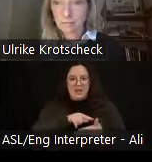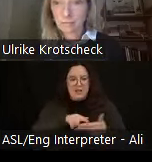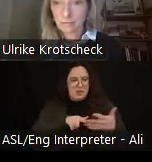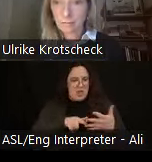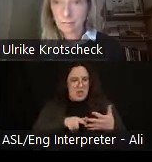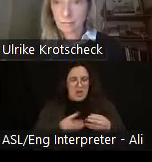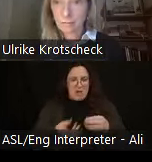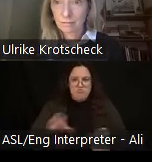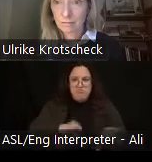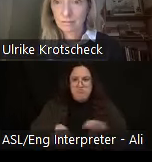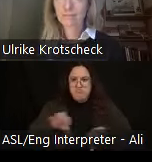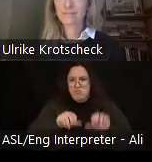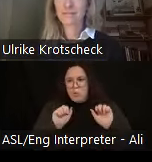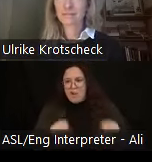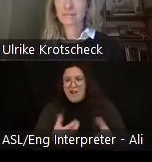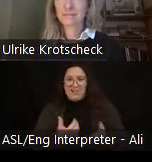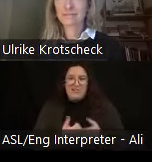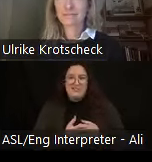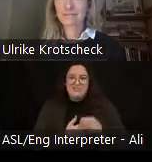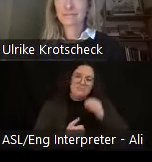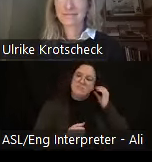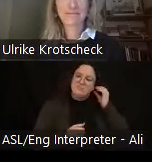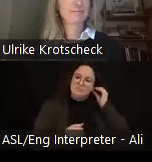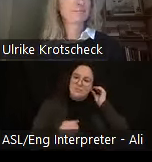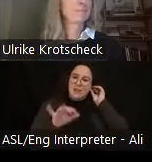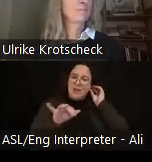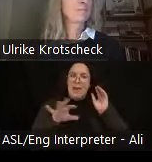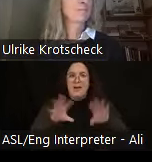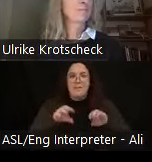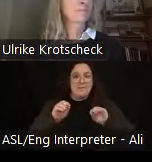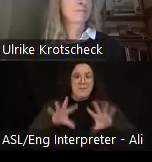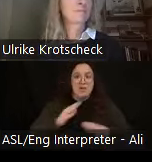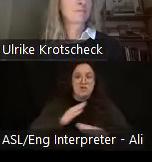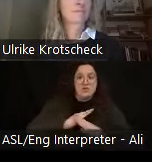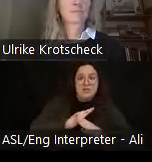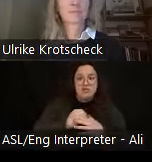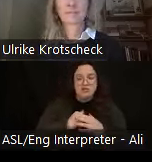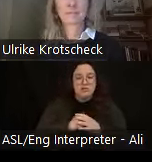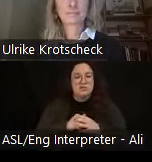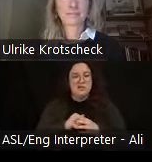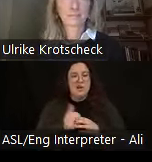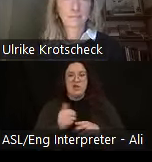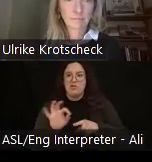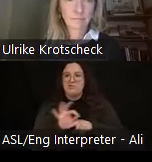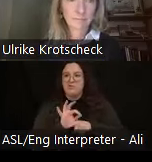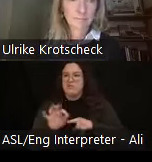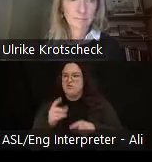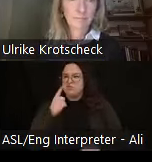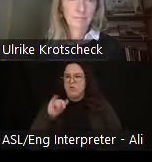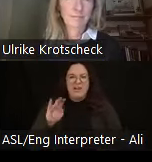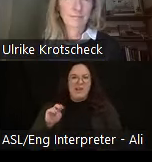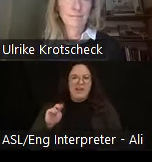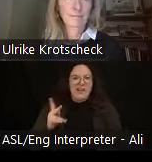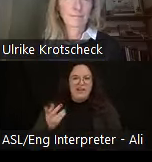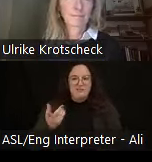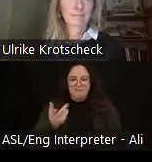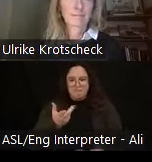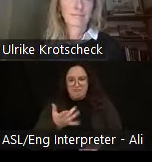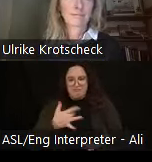to provide in some ways like a magical protection or some added function to this ink. And that's something we won't find.